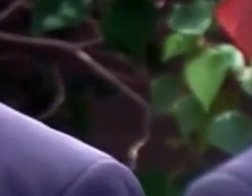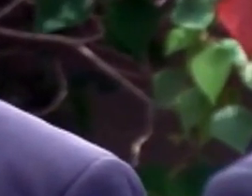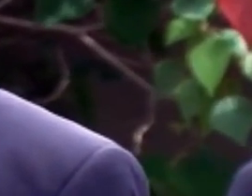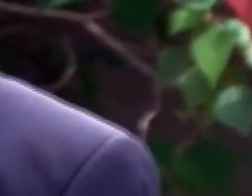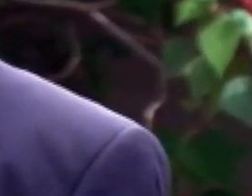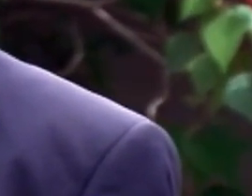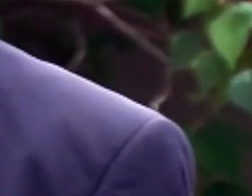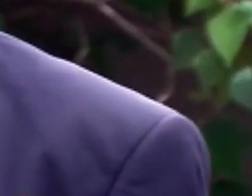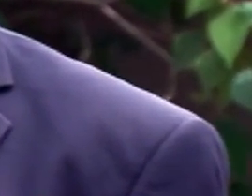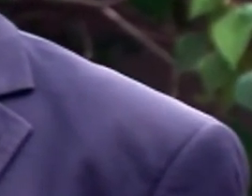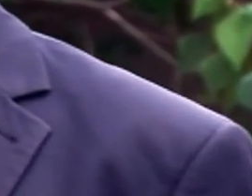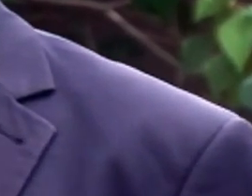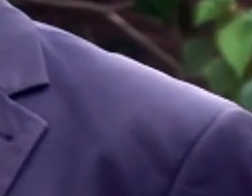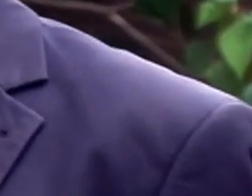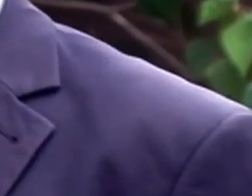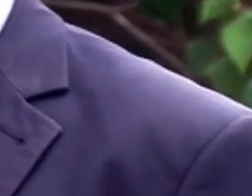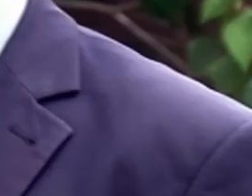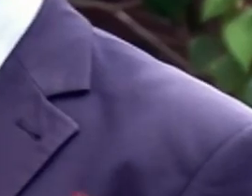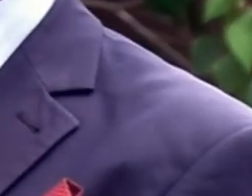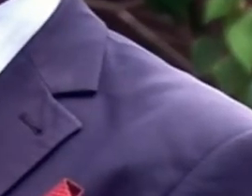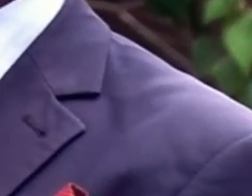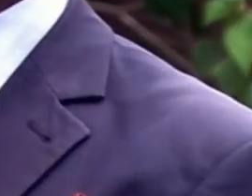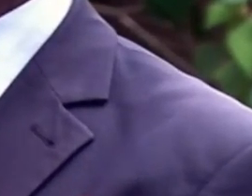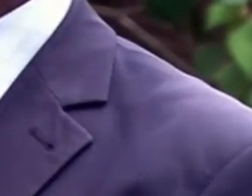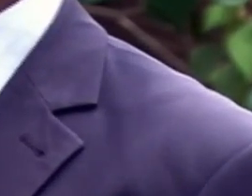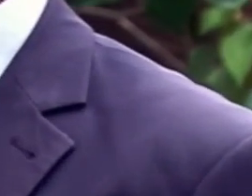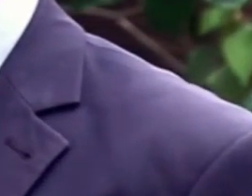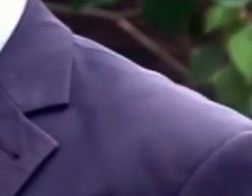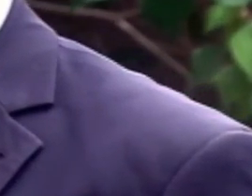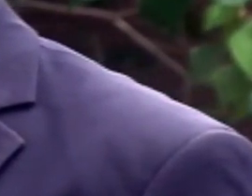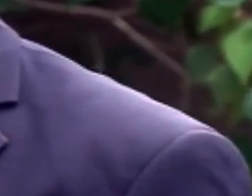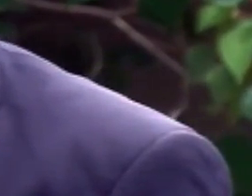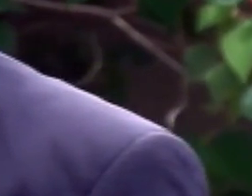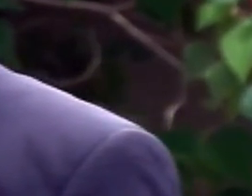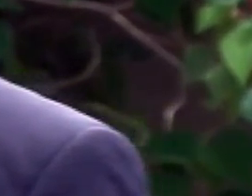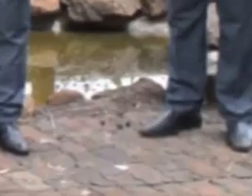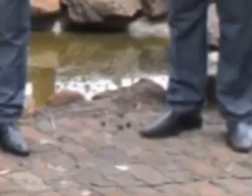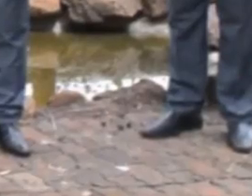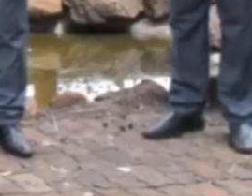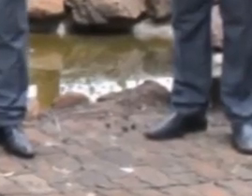we be children of God, that you and me should be.